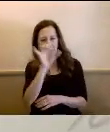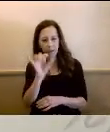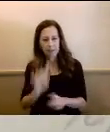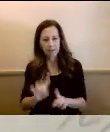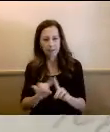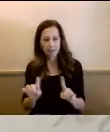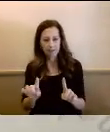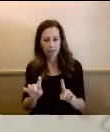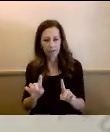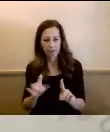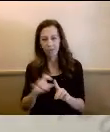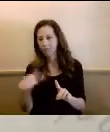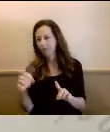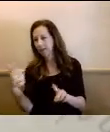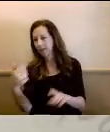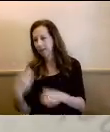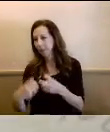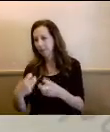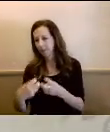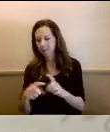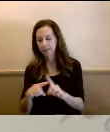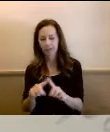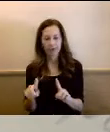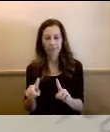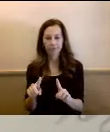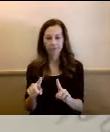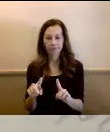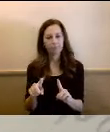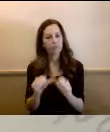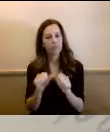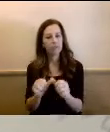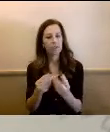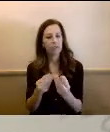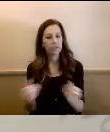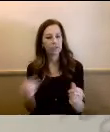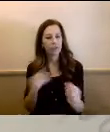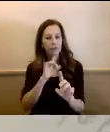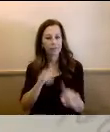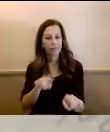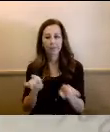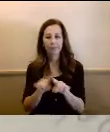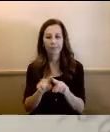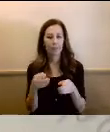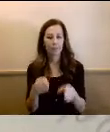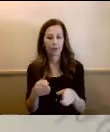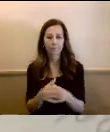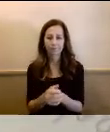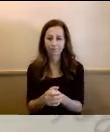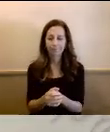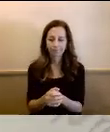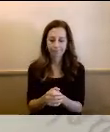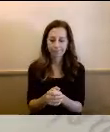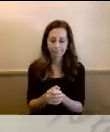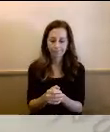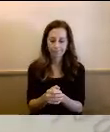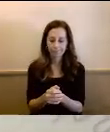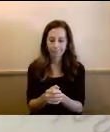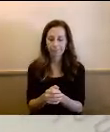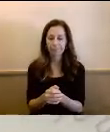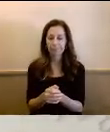little different from the other problems, but we still solve it the same way. So we've